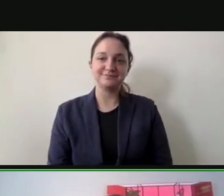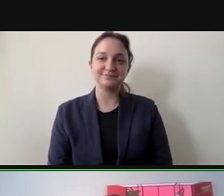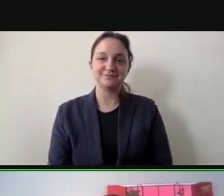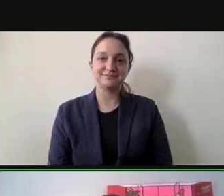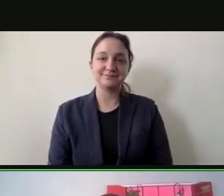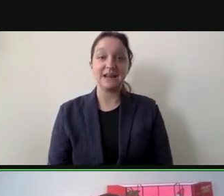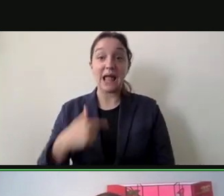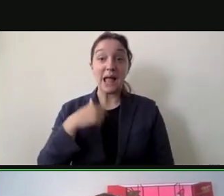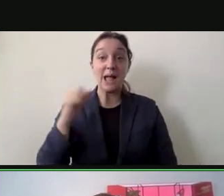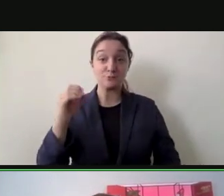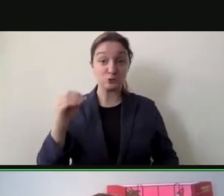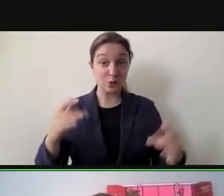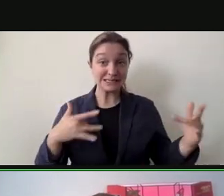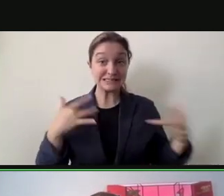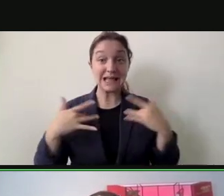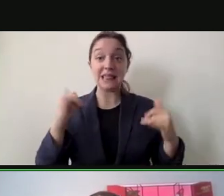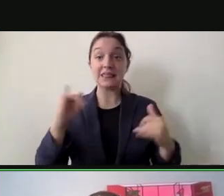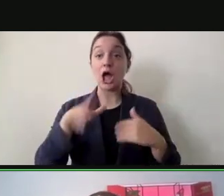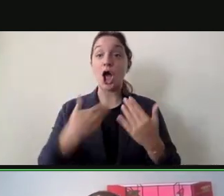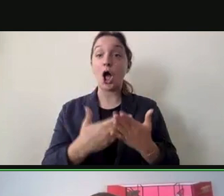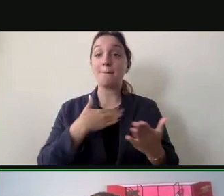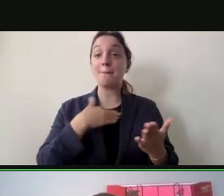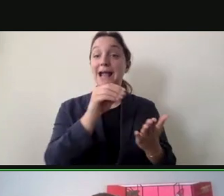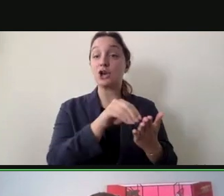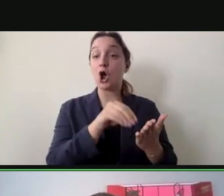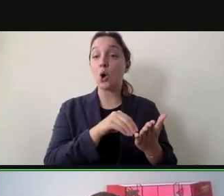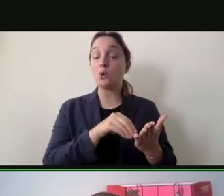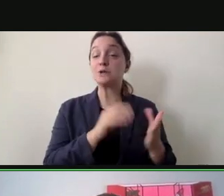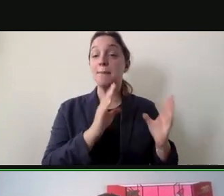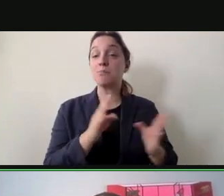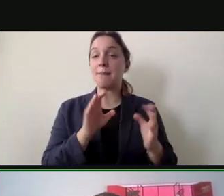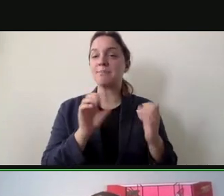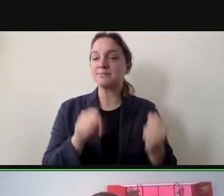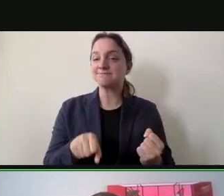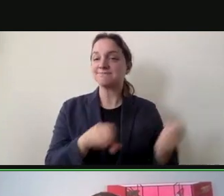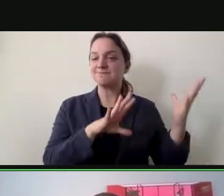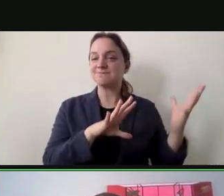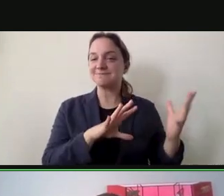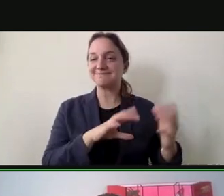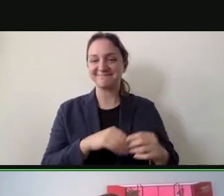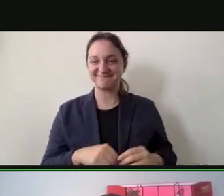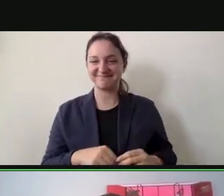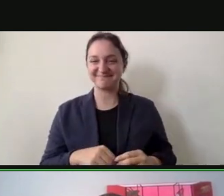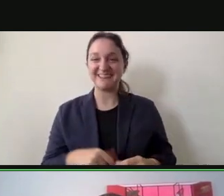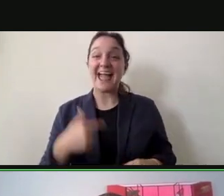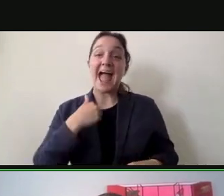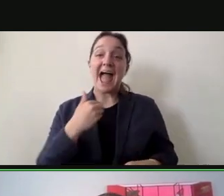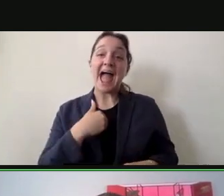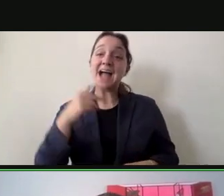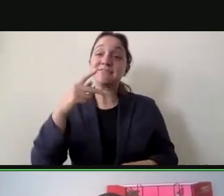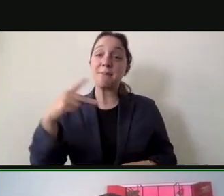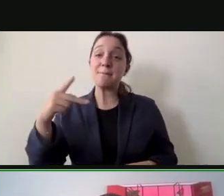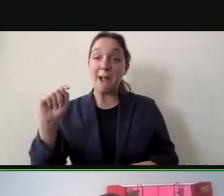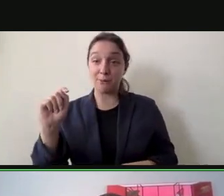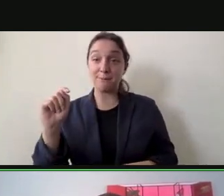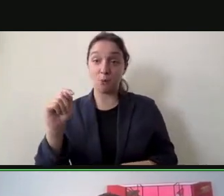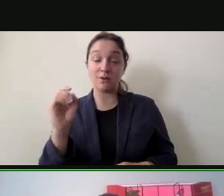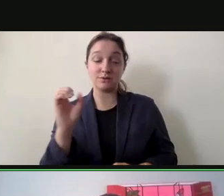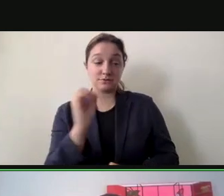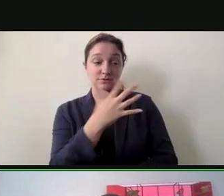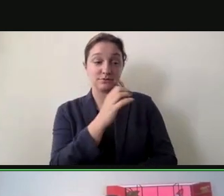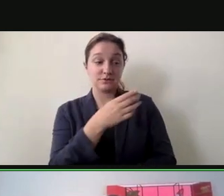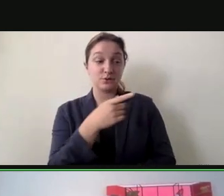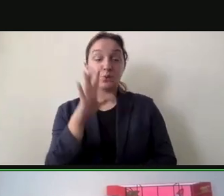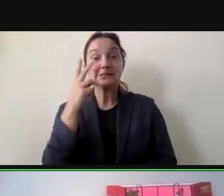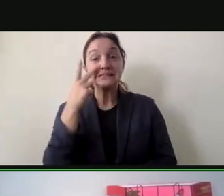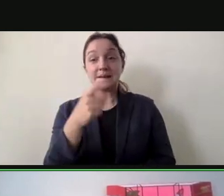threw out all of my notes and my prepared remarks. I do have a PowerPoint, which we will go through briefly, but